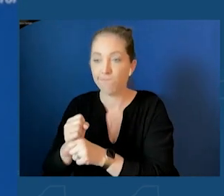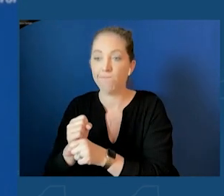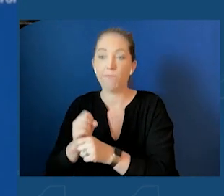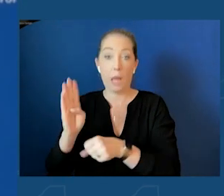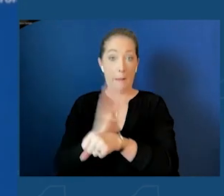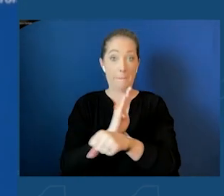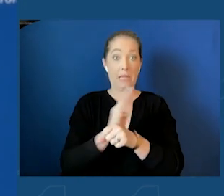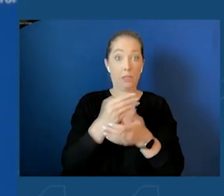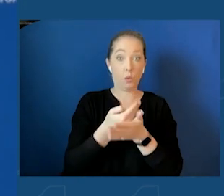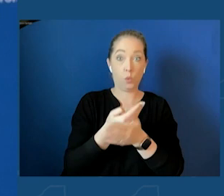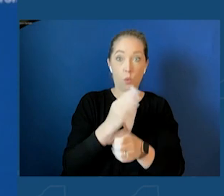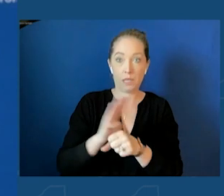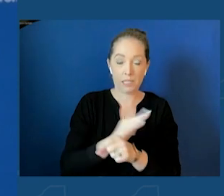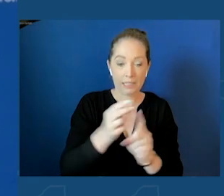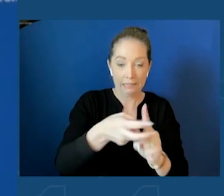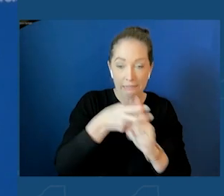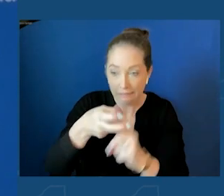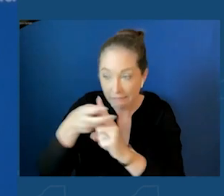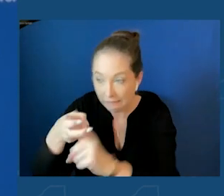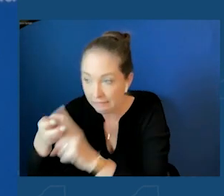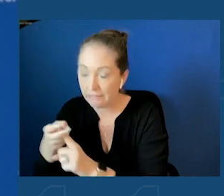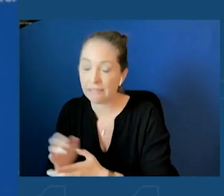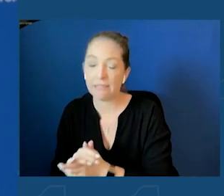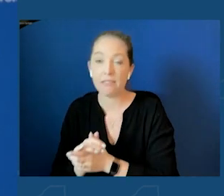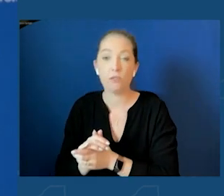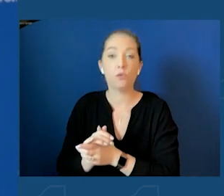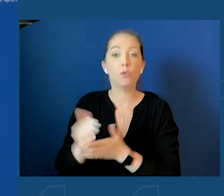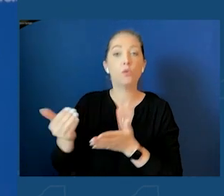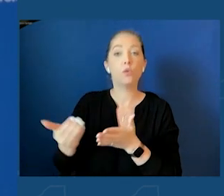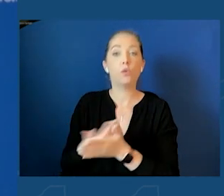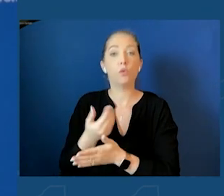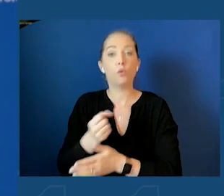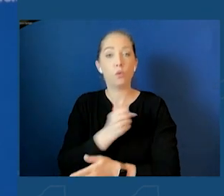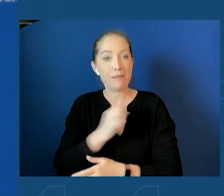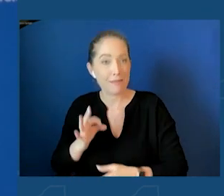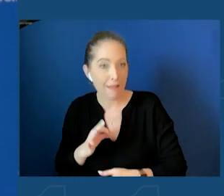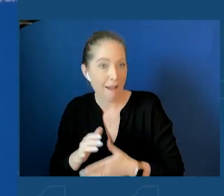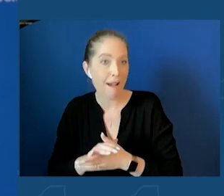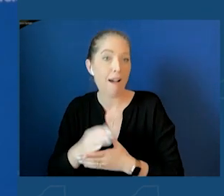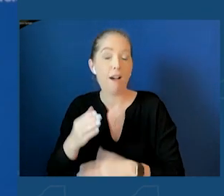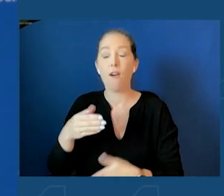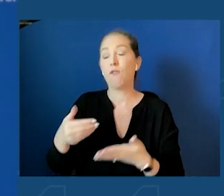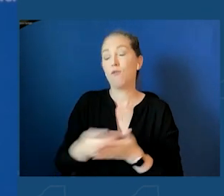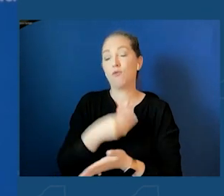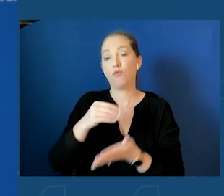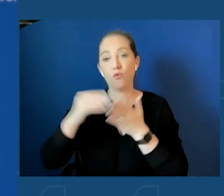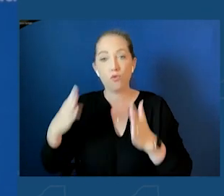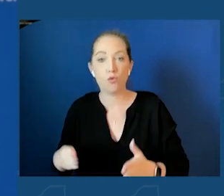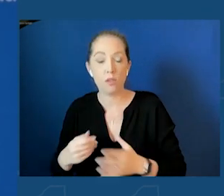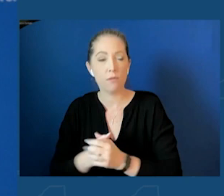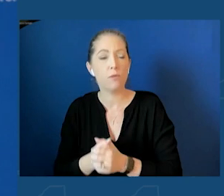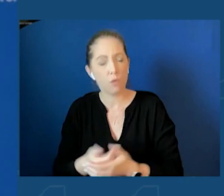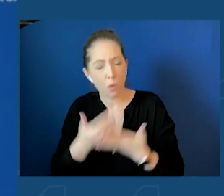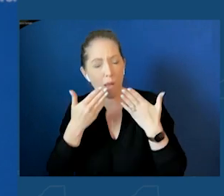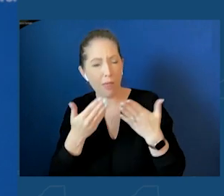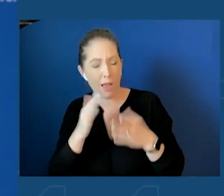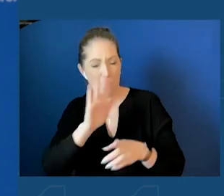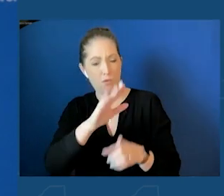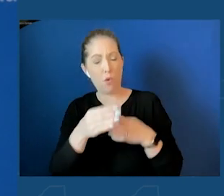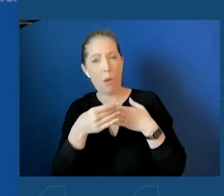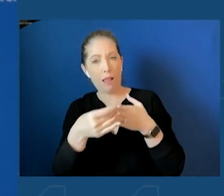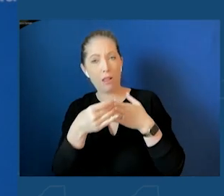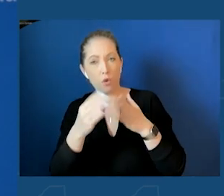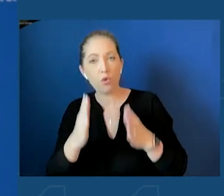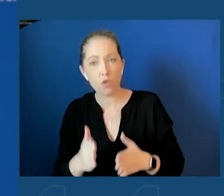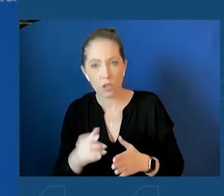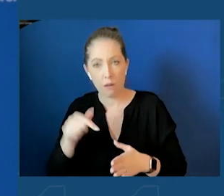as new students and new faculty. So thank you for your leadership in the climate space. A lot of university professors